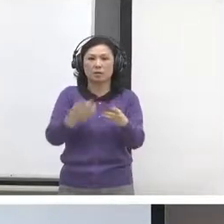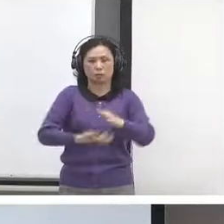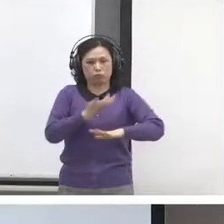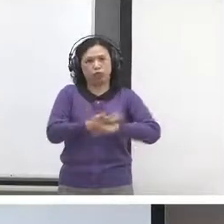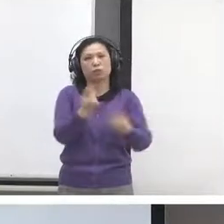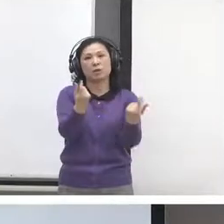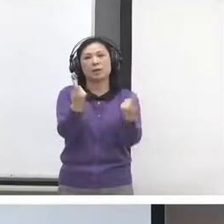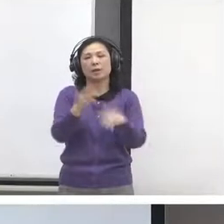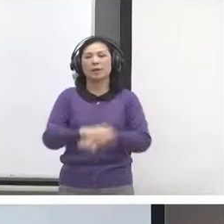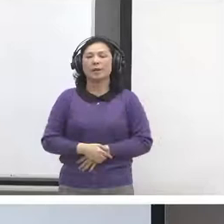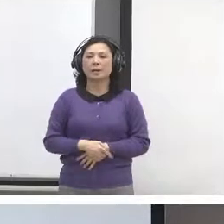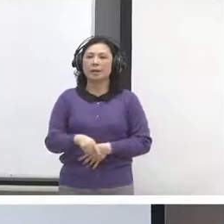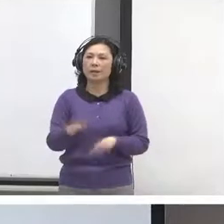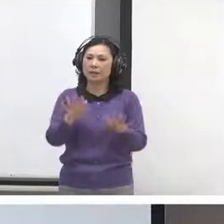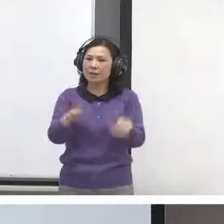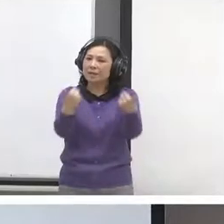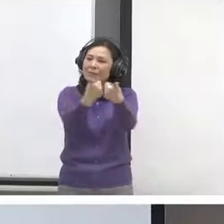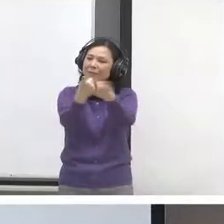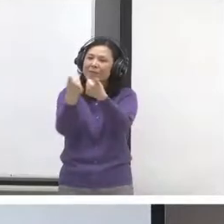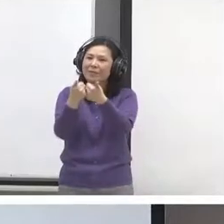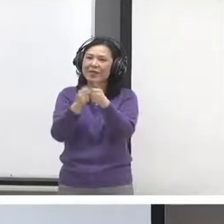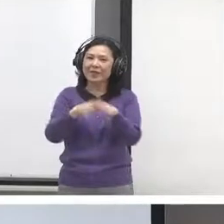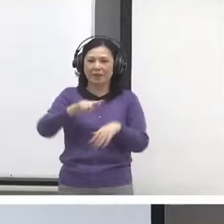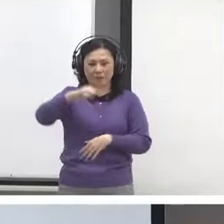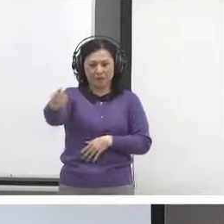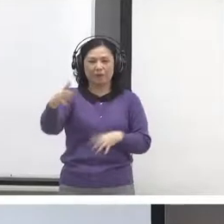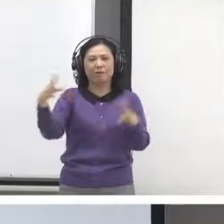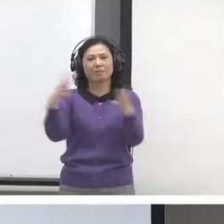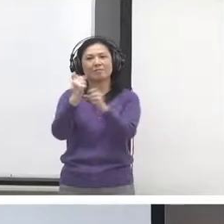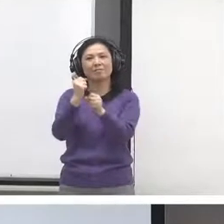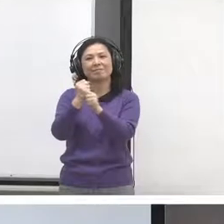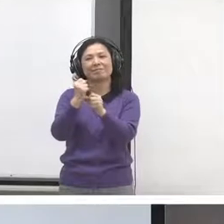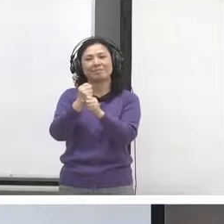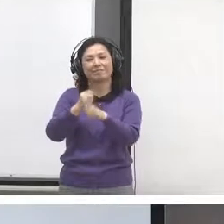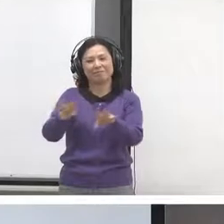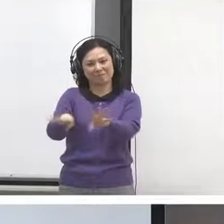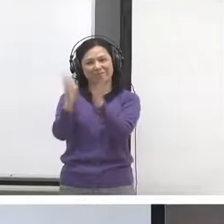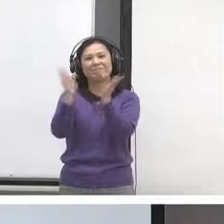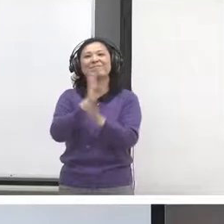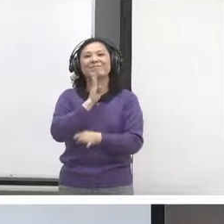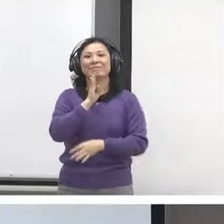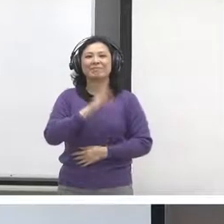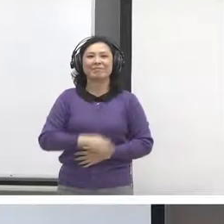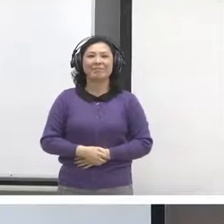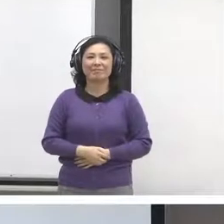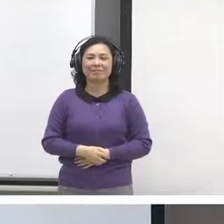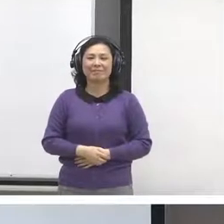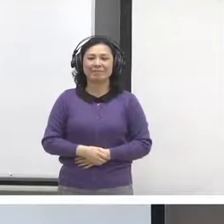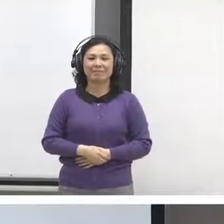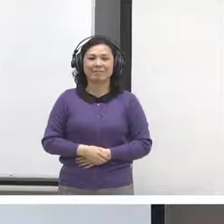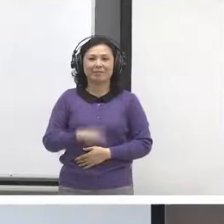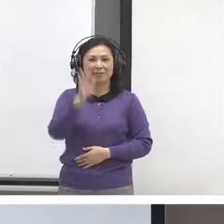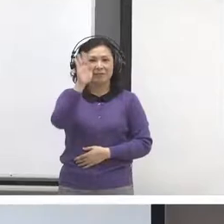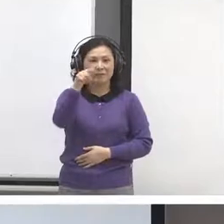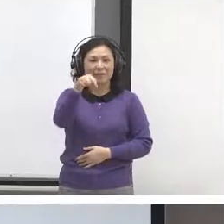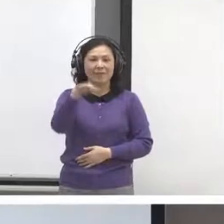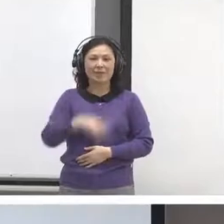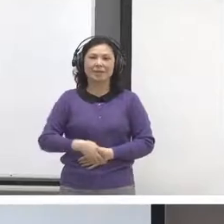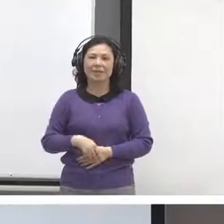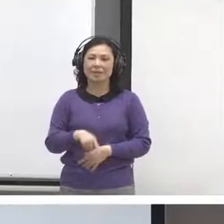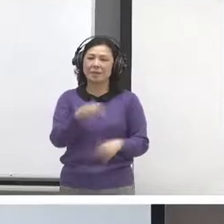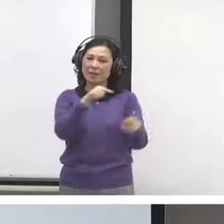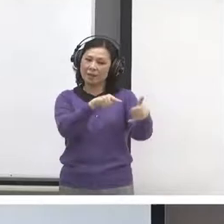the beginning of a relationship. Later, Civic Tech Toronto organizer Patrick "PatCon" Connolly would complete a fellowship working with